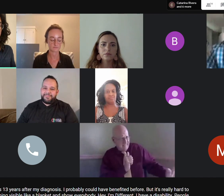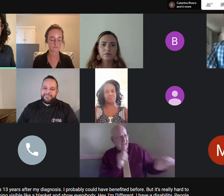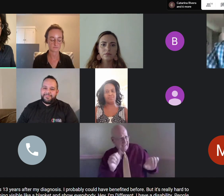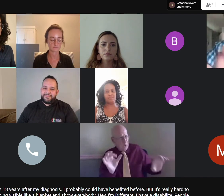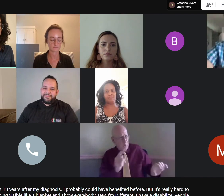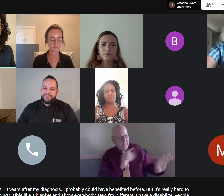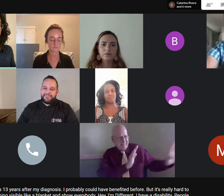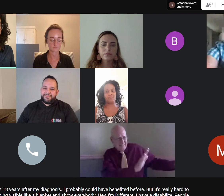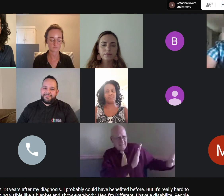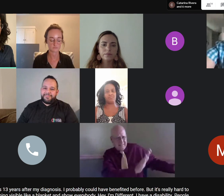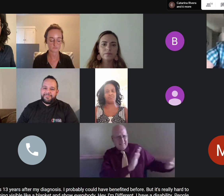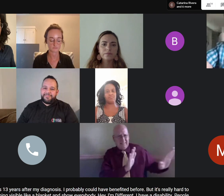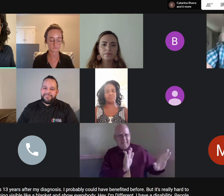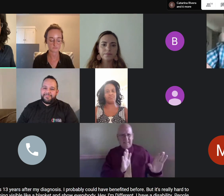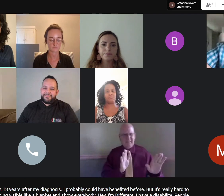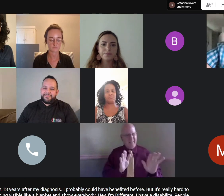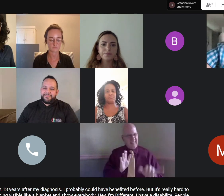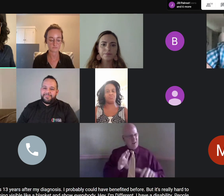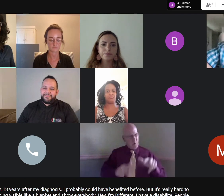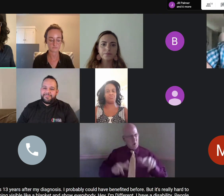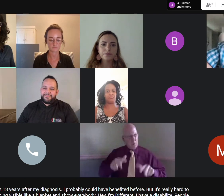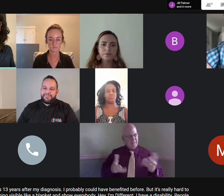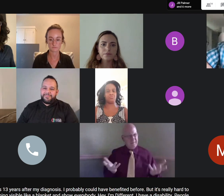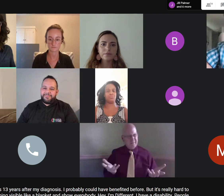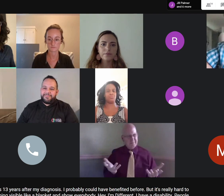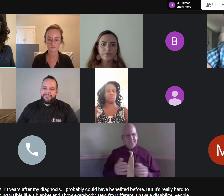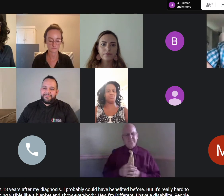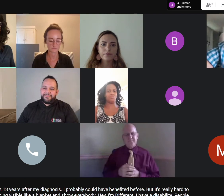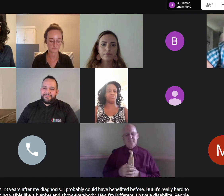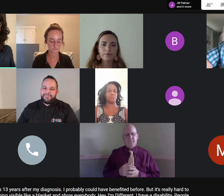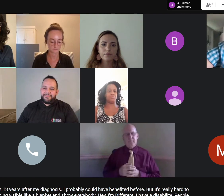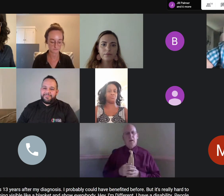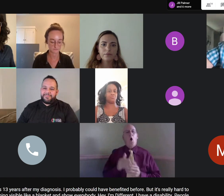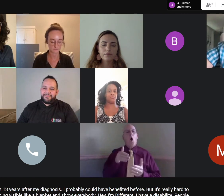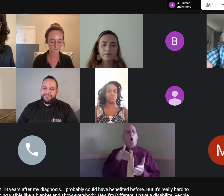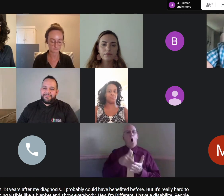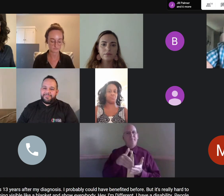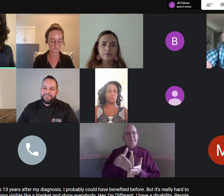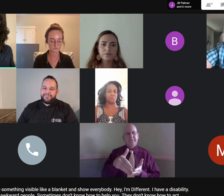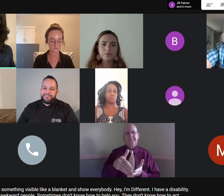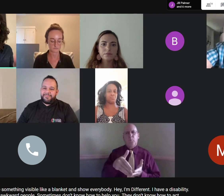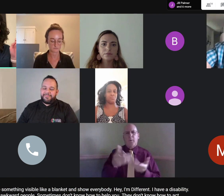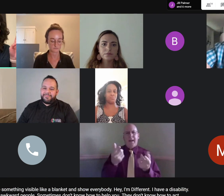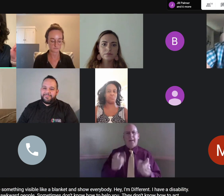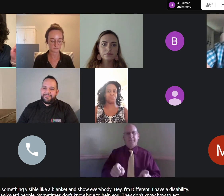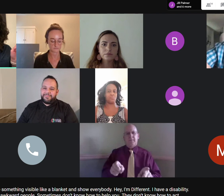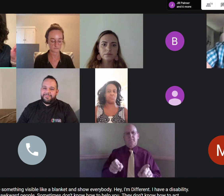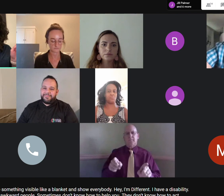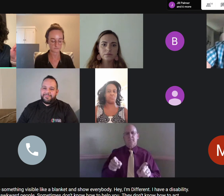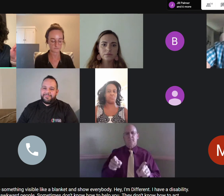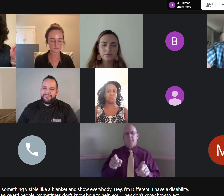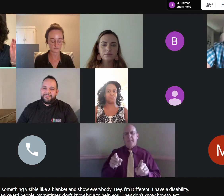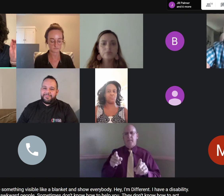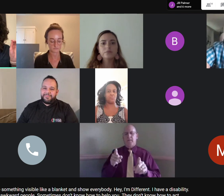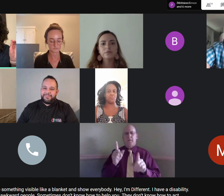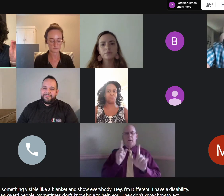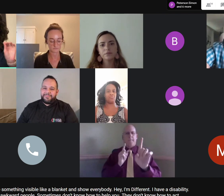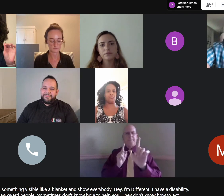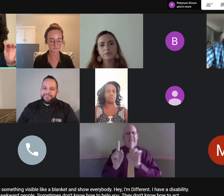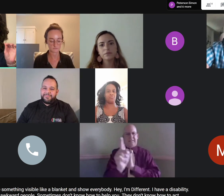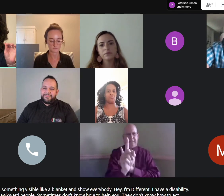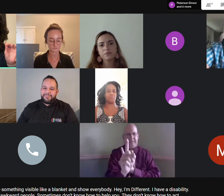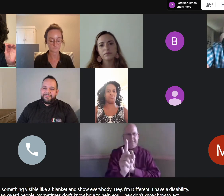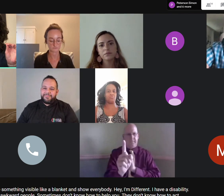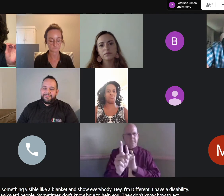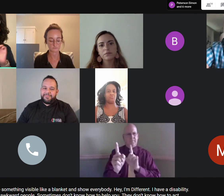And when I used to spend a lot of time and energy on was like passing. So